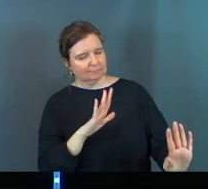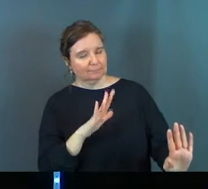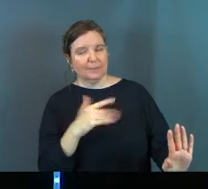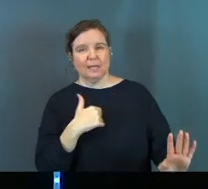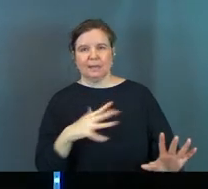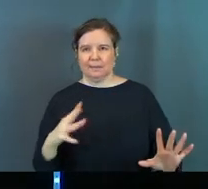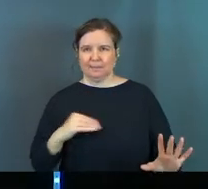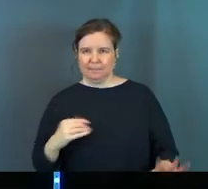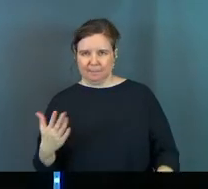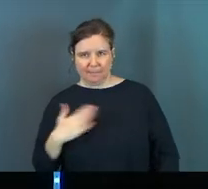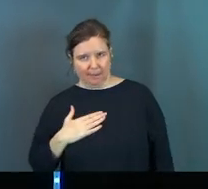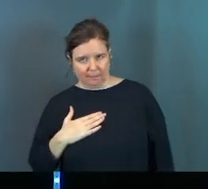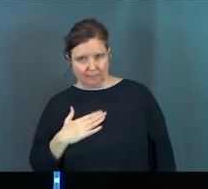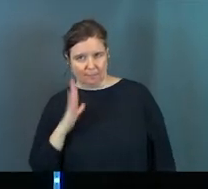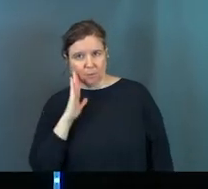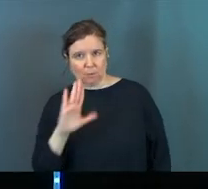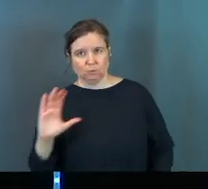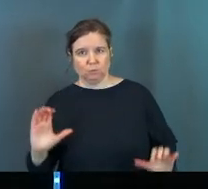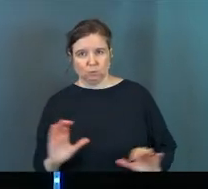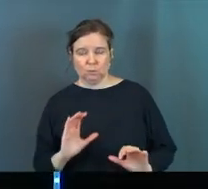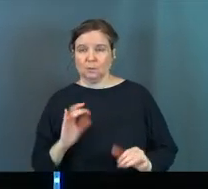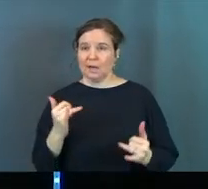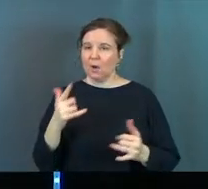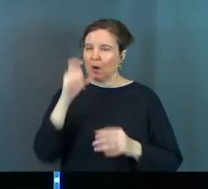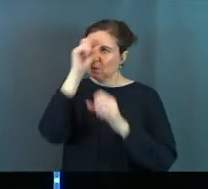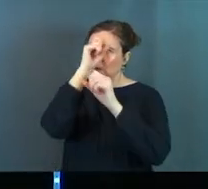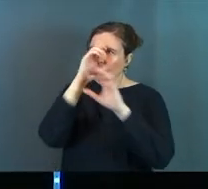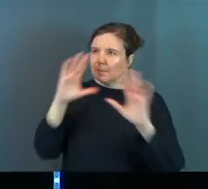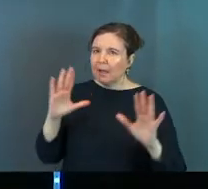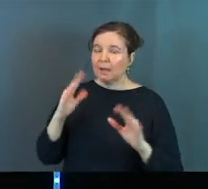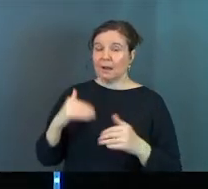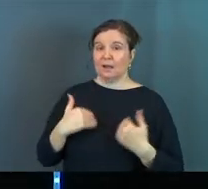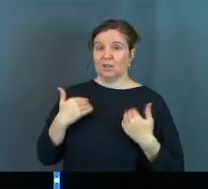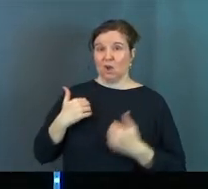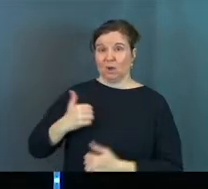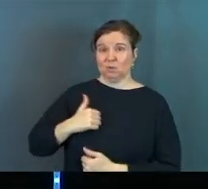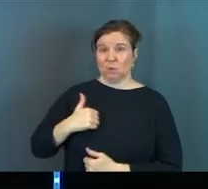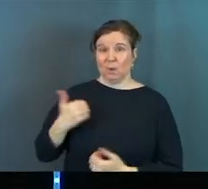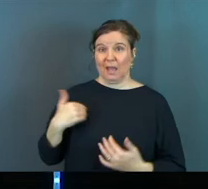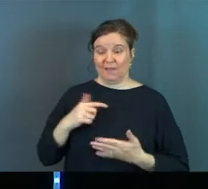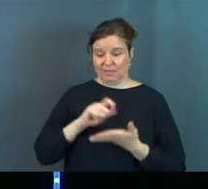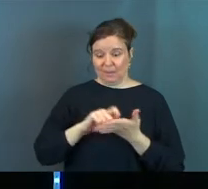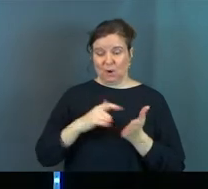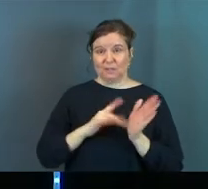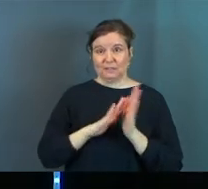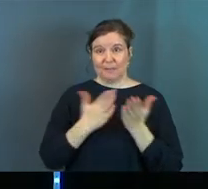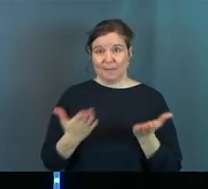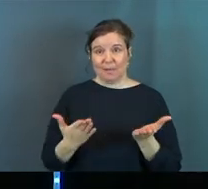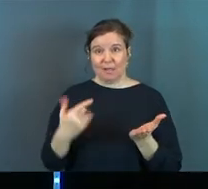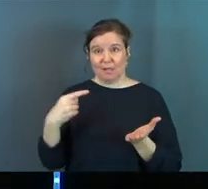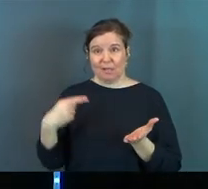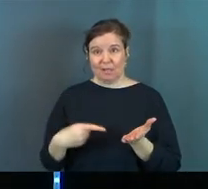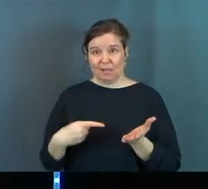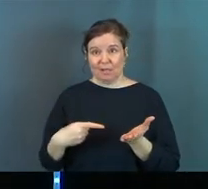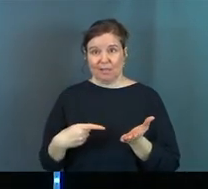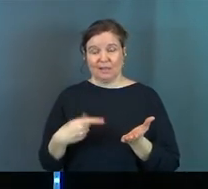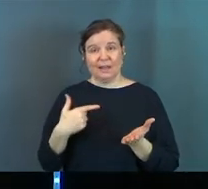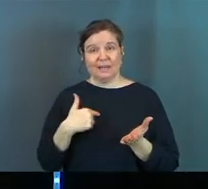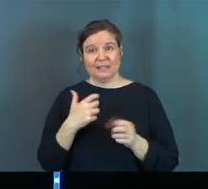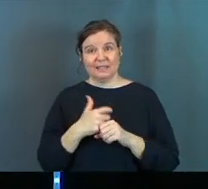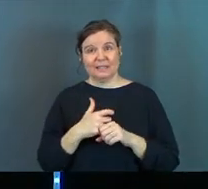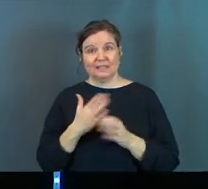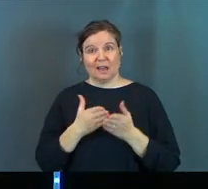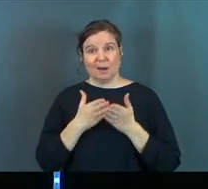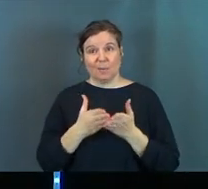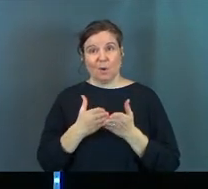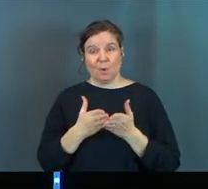He says, it belongs to me. So now I want you to imagine a young soldier has got that marked in his Bible, and he gets